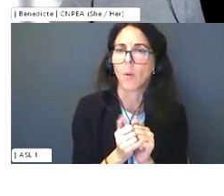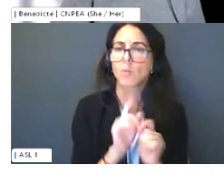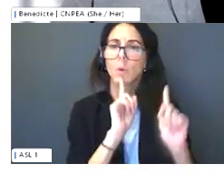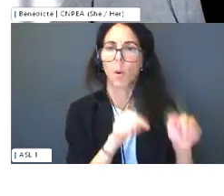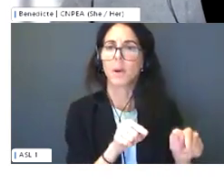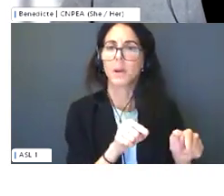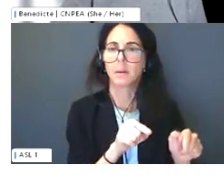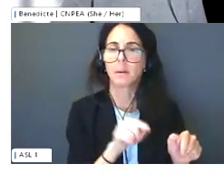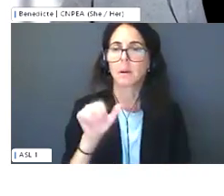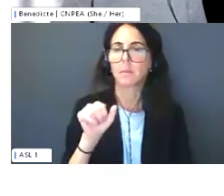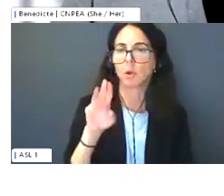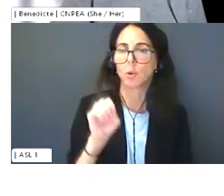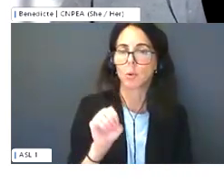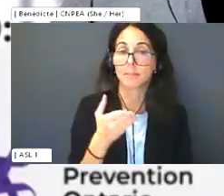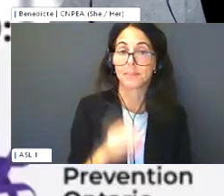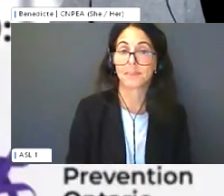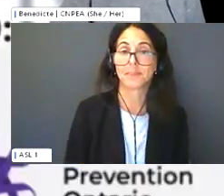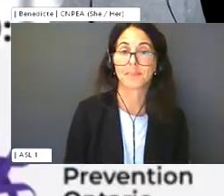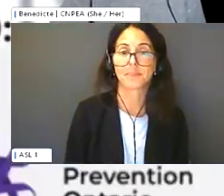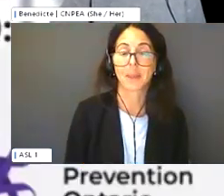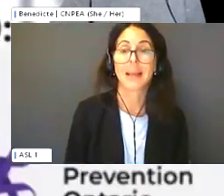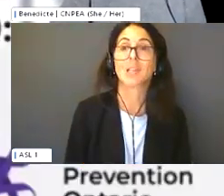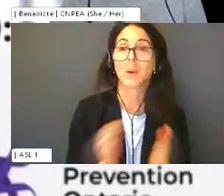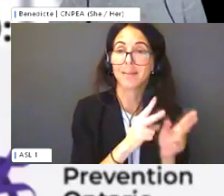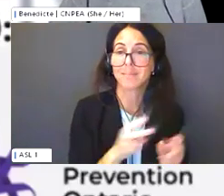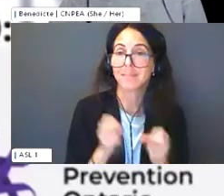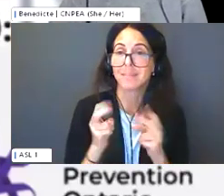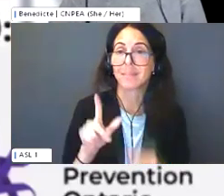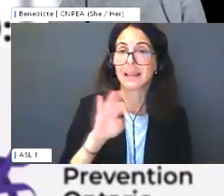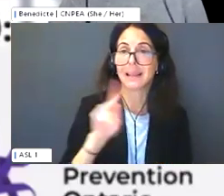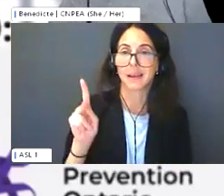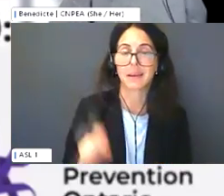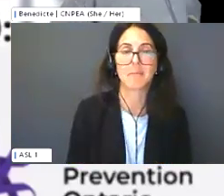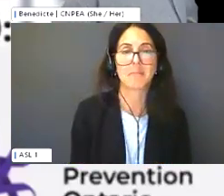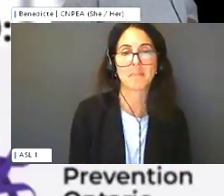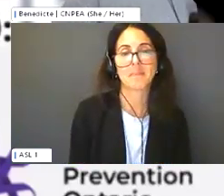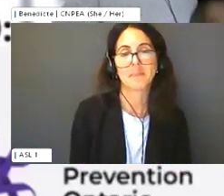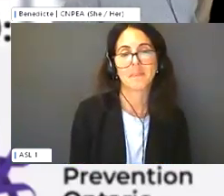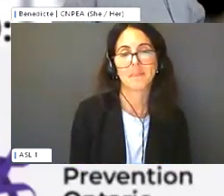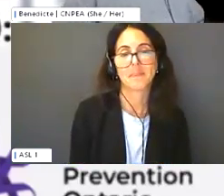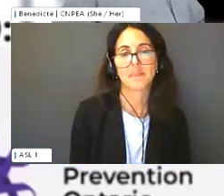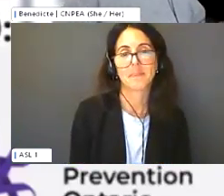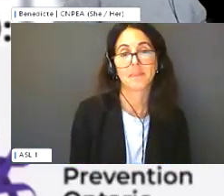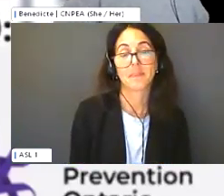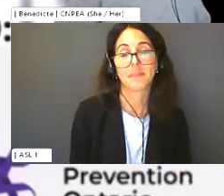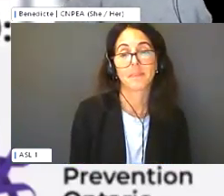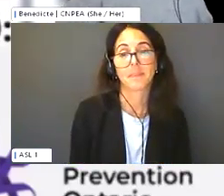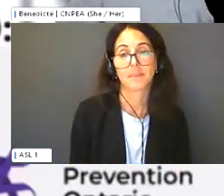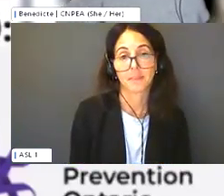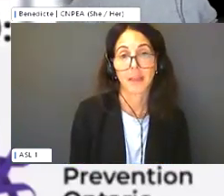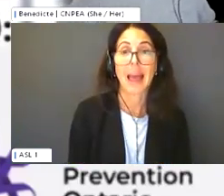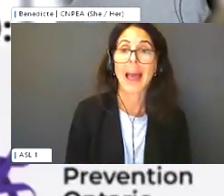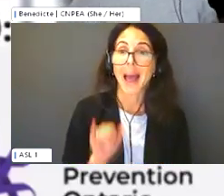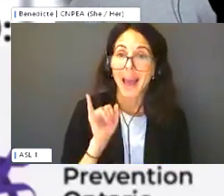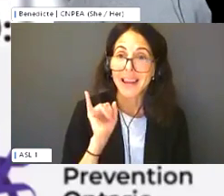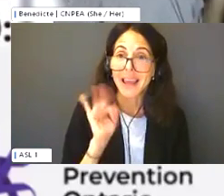reporting abuse. So I'm putting that link back in the chat box because it is quite worth it. And then for those of you who have the time and patience